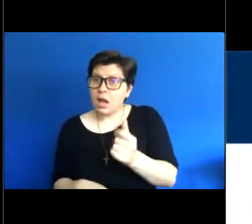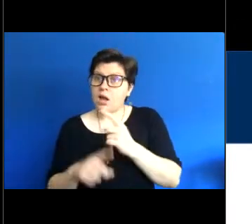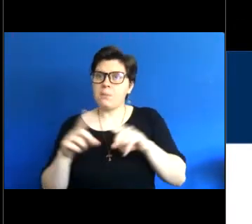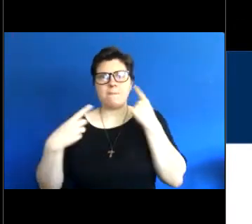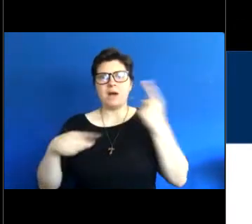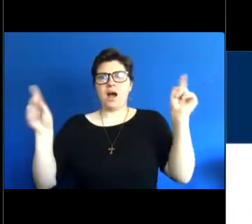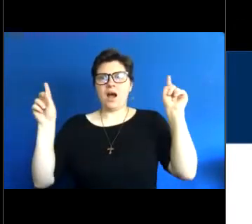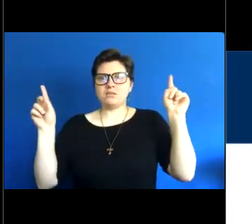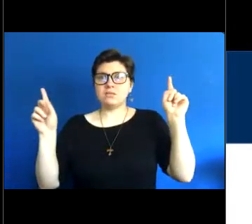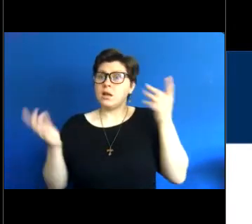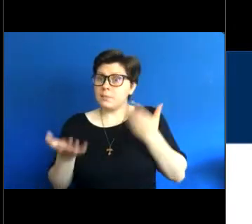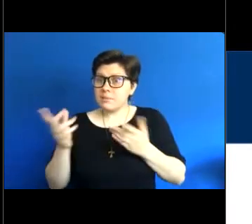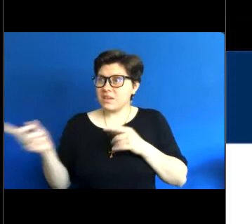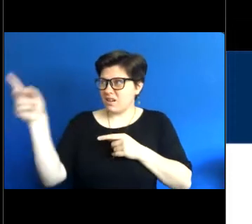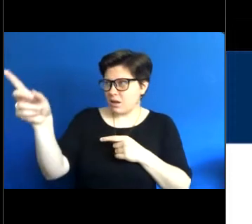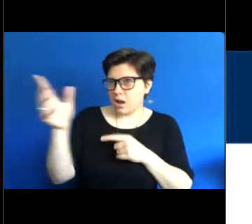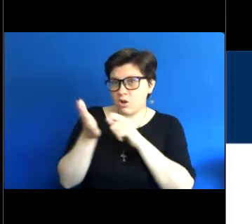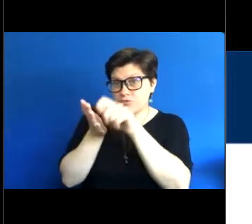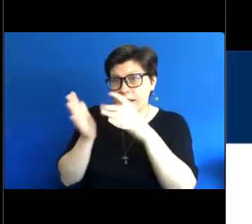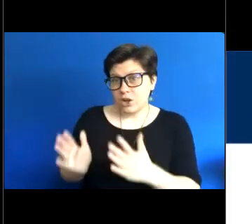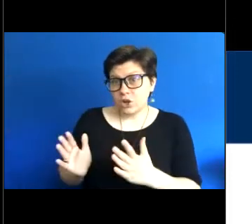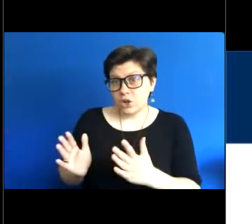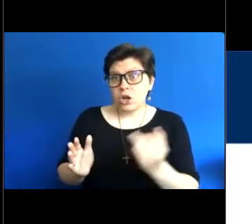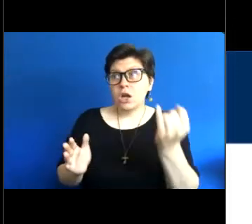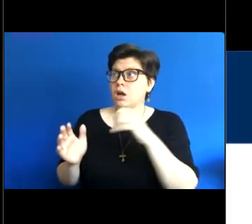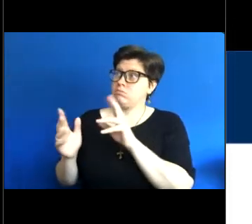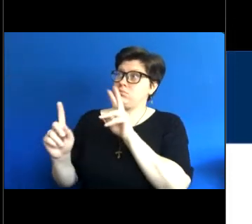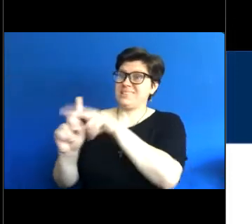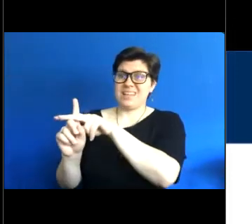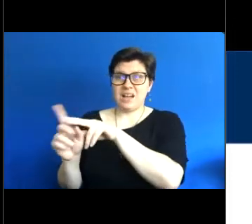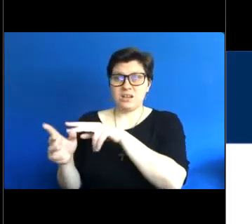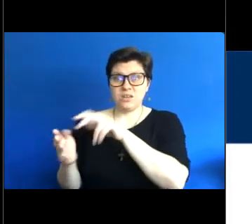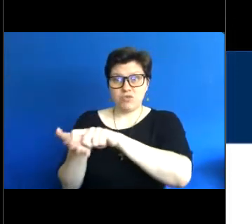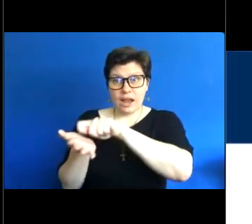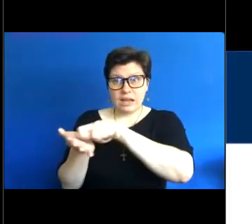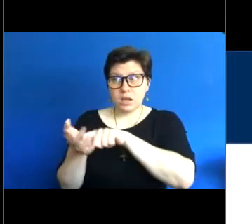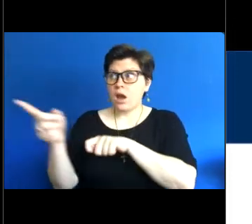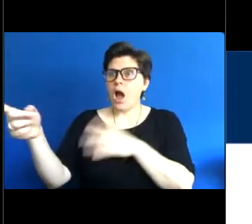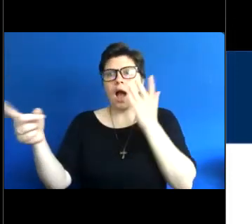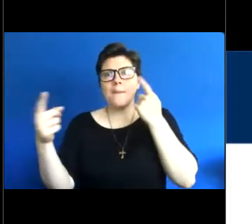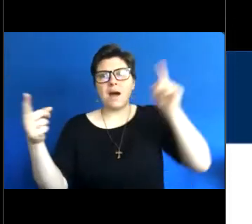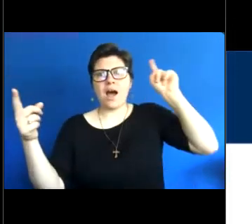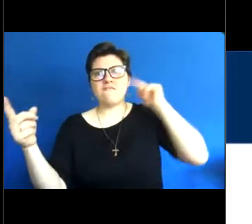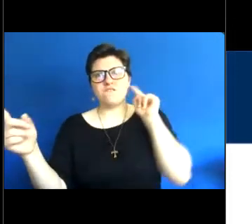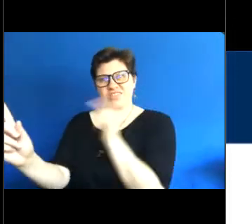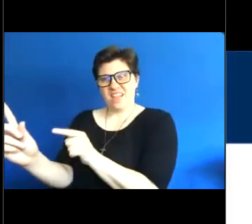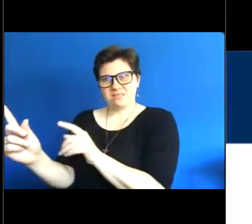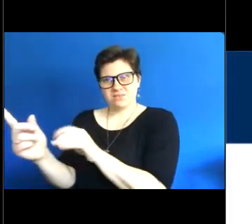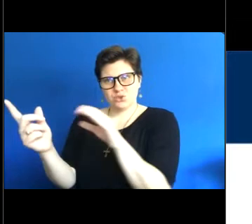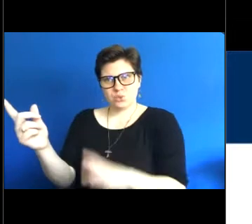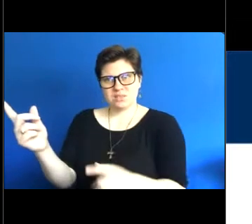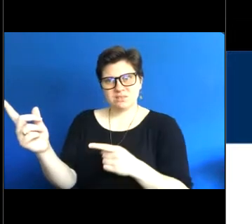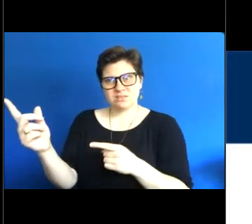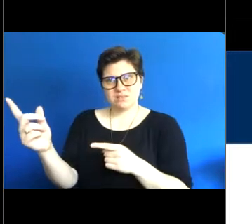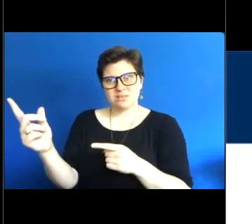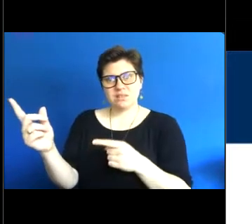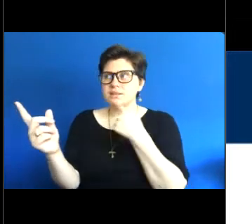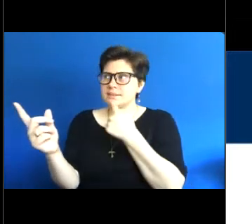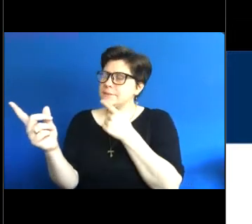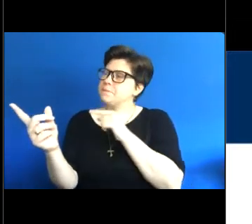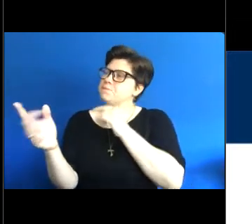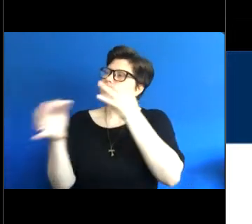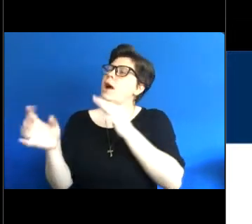may work with the writer. For example, if we have a student that is a writer, then we can say, give them a writing prompt to say, describe in your